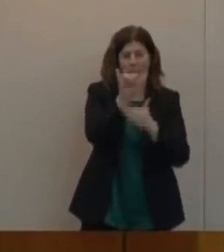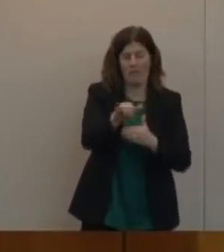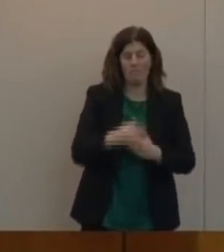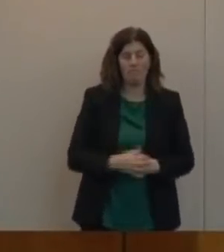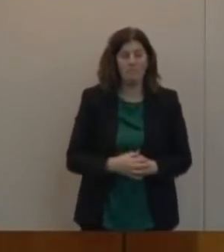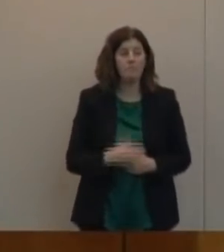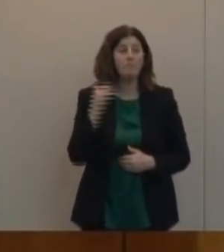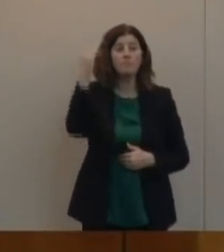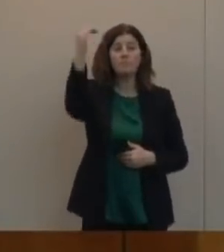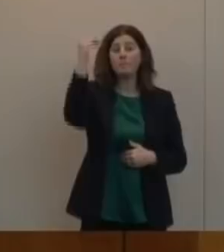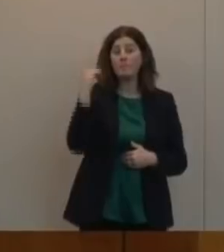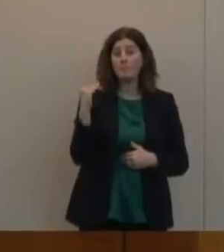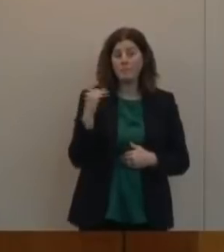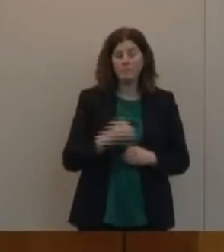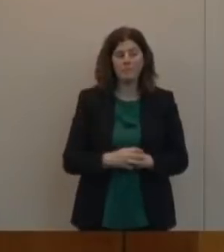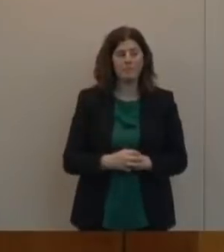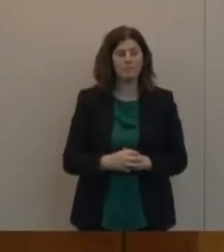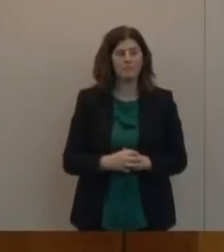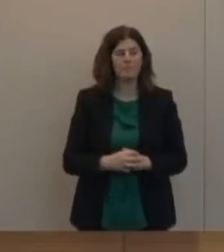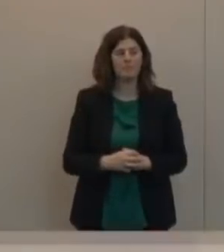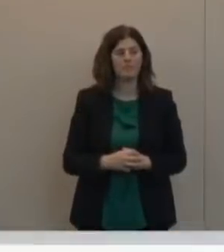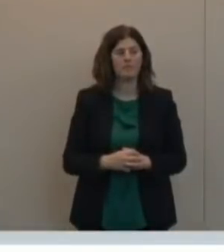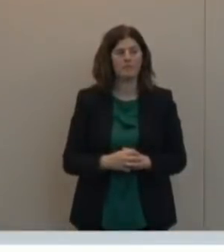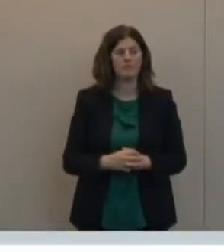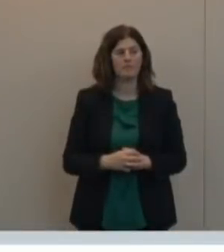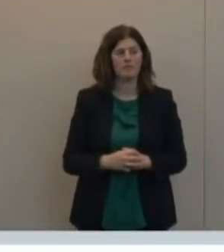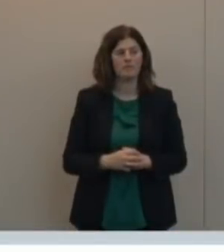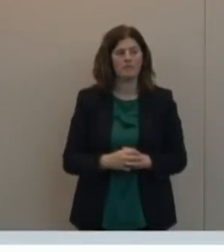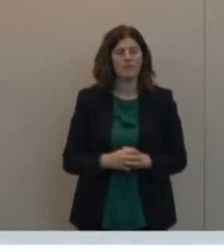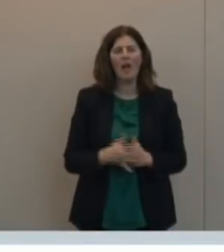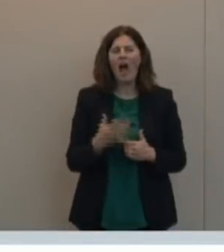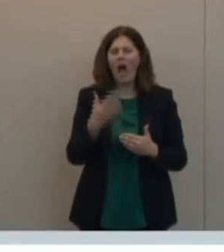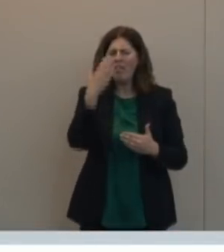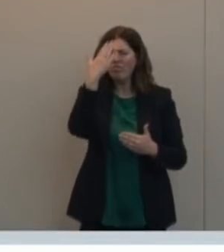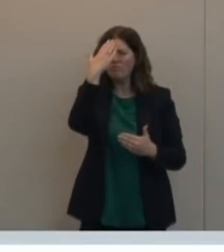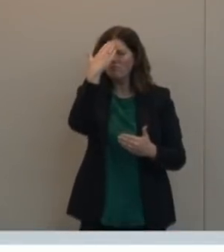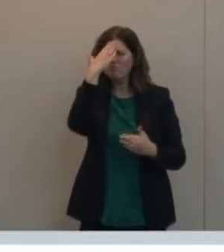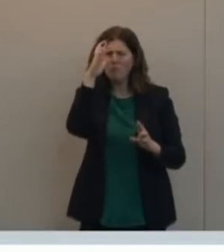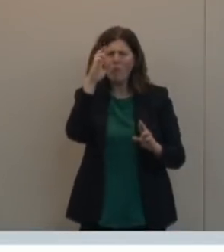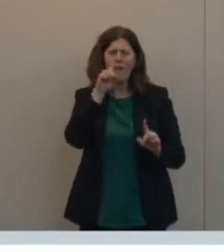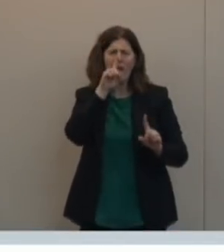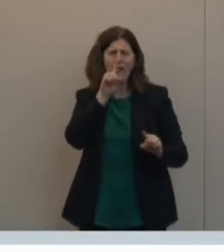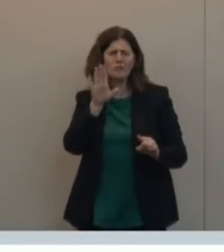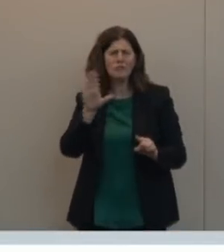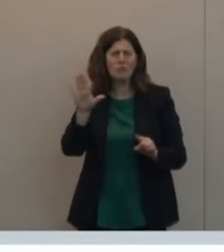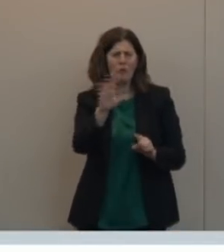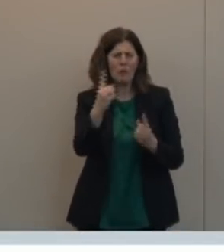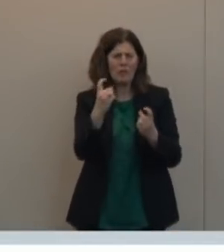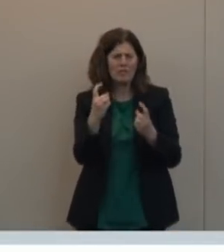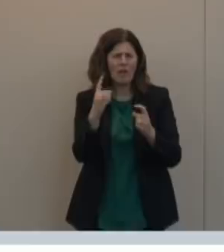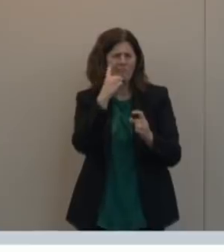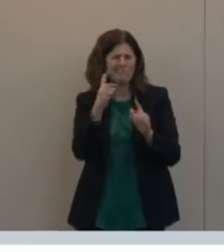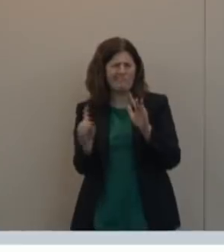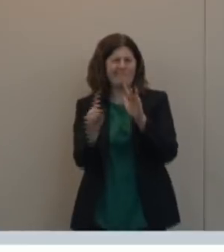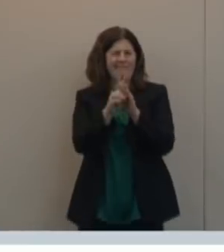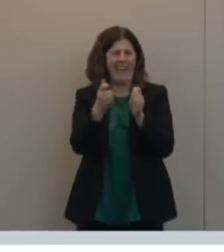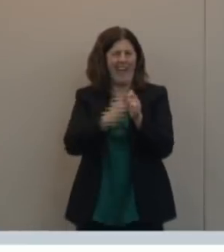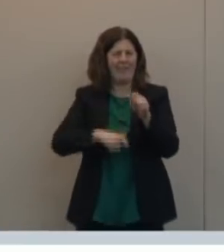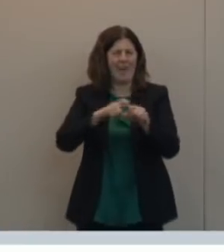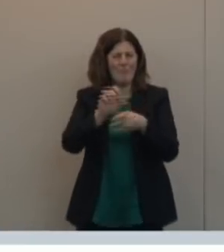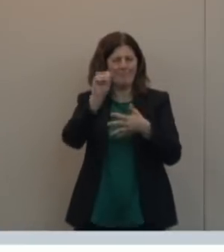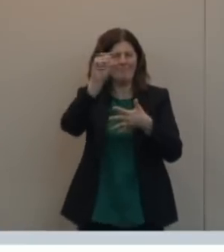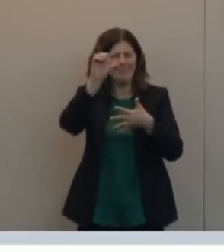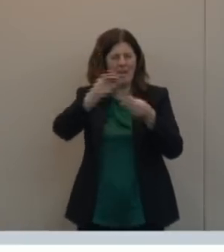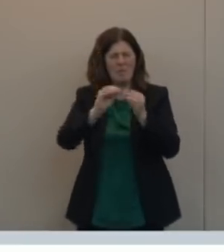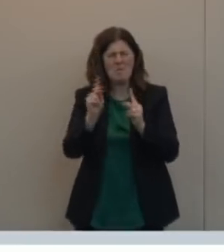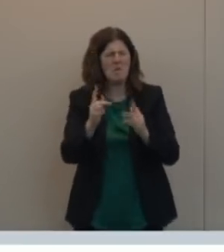The next slide, I think, answers some questions that came up last time. Every time we show a number,